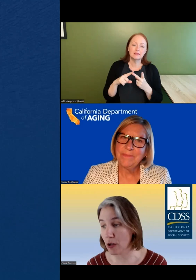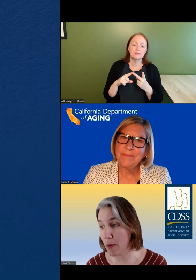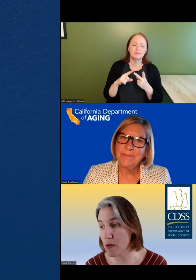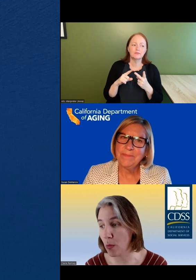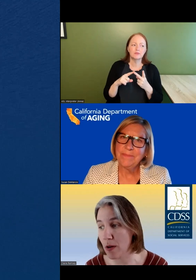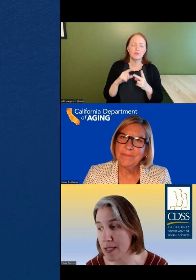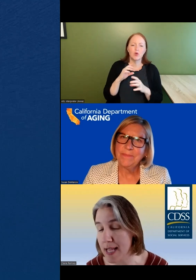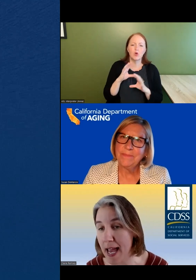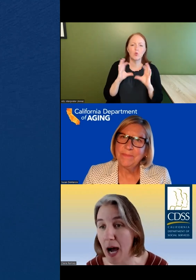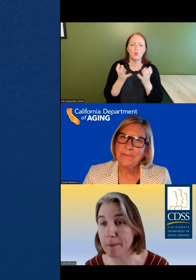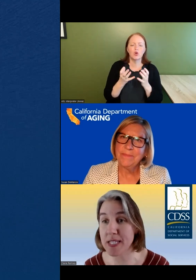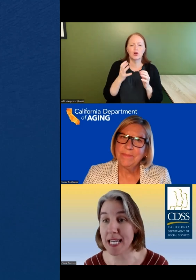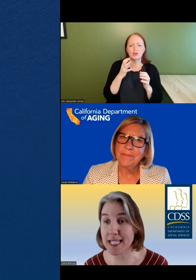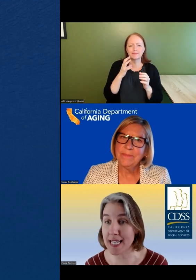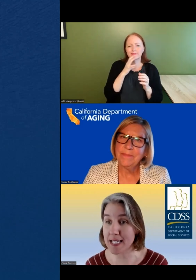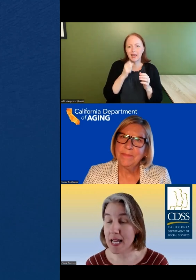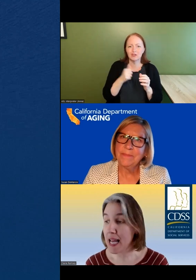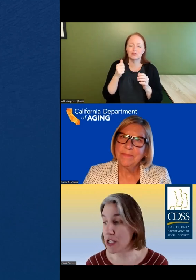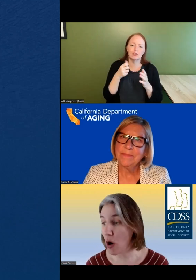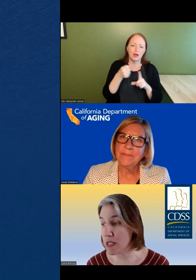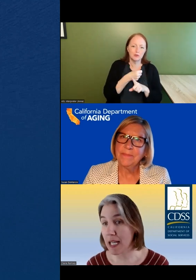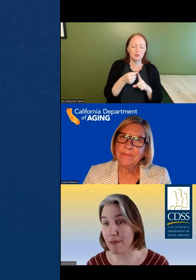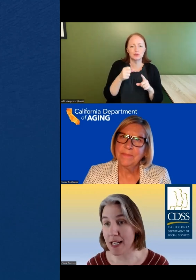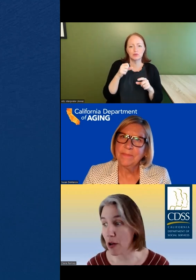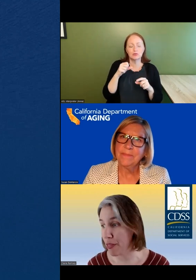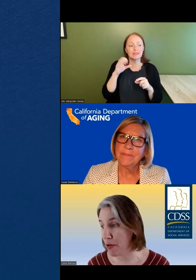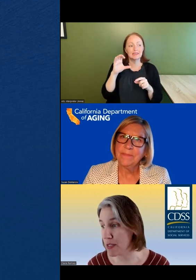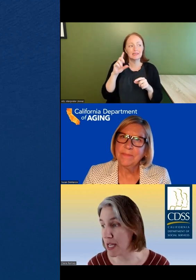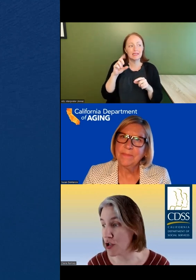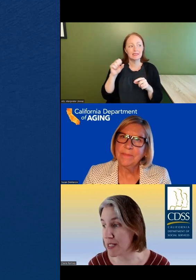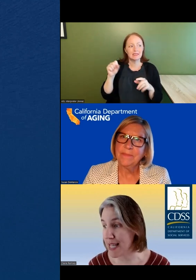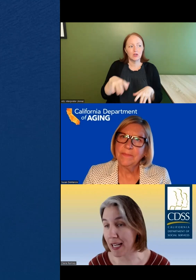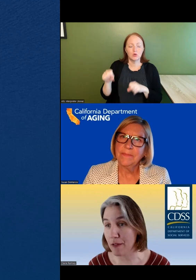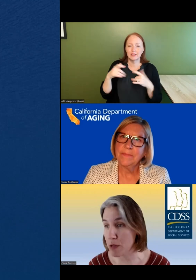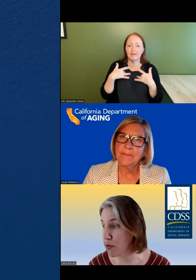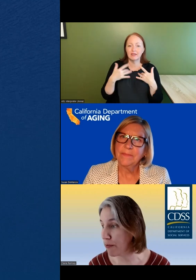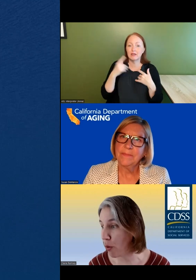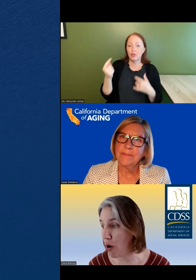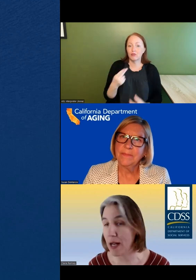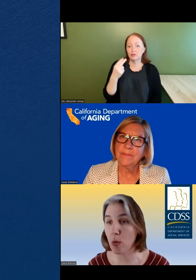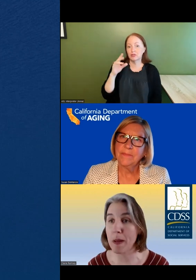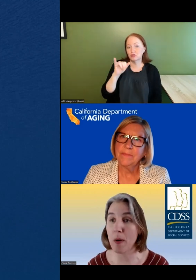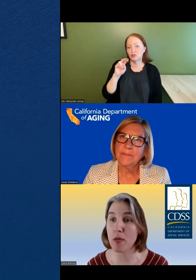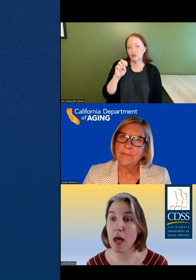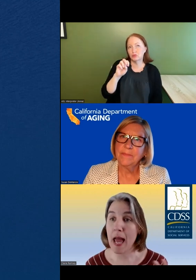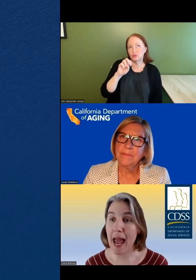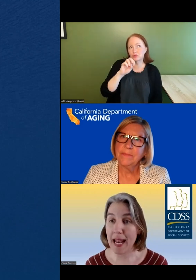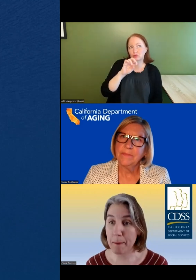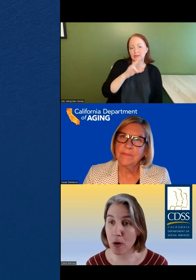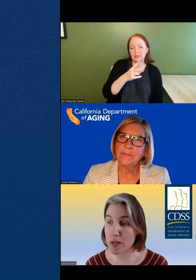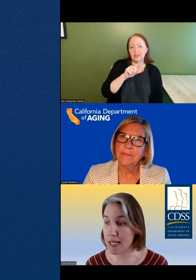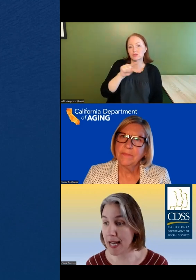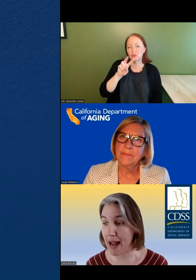World Elder Abuse Awareness Day, CDSS is hosting an event on Thursday, June 2nd from 2 to 4, and it will be both